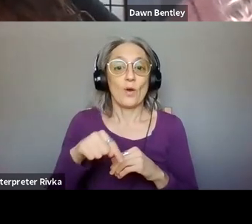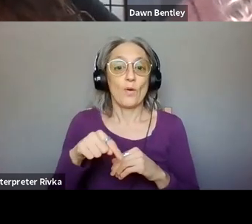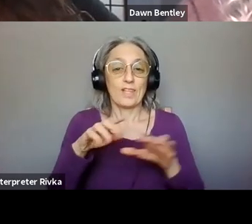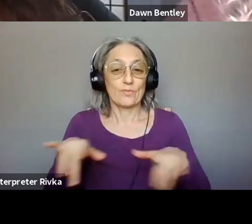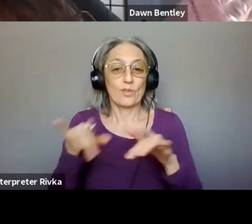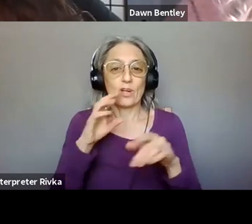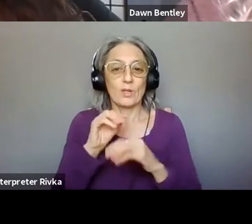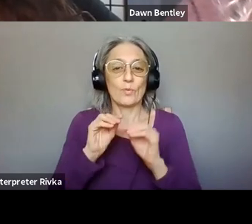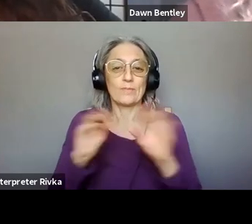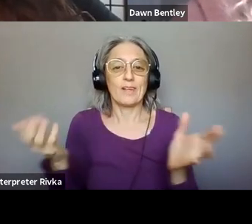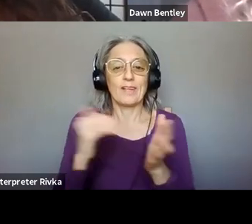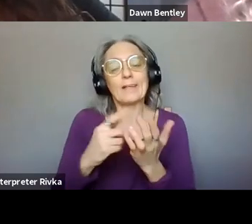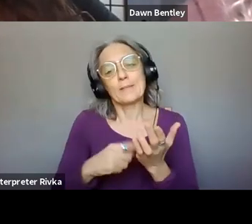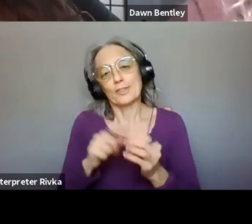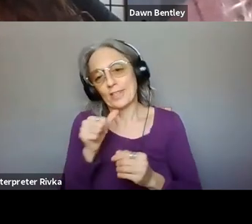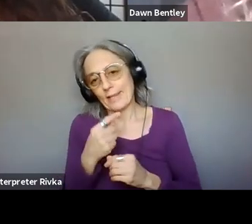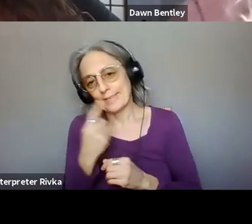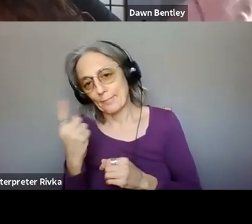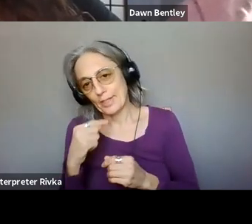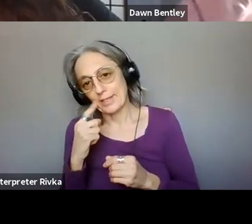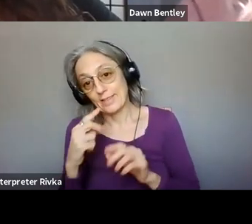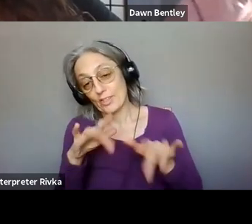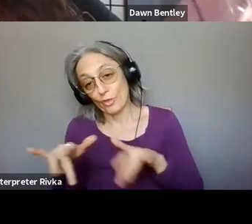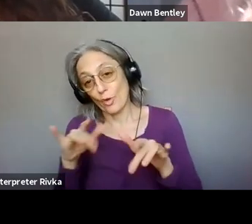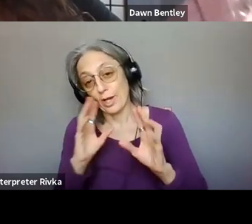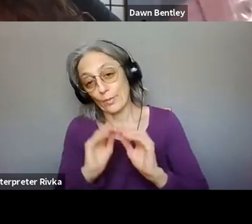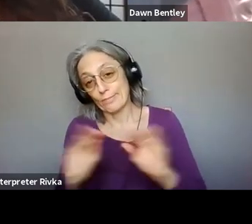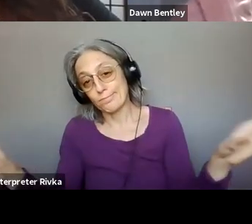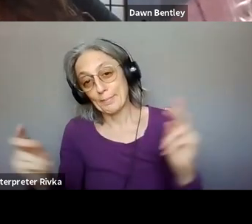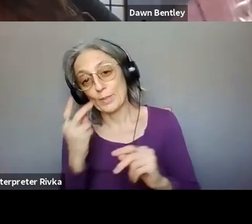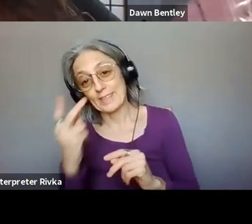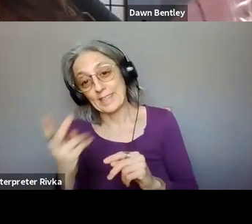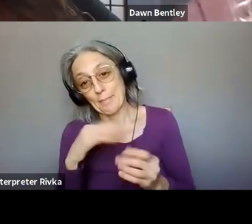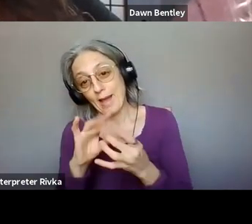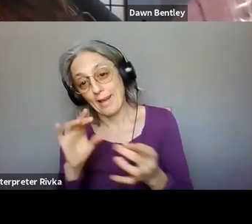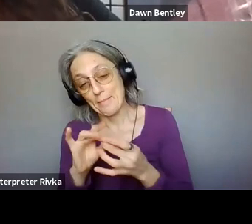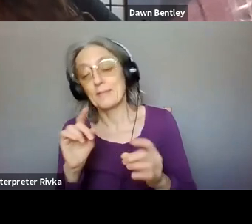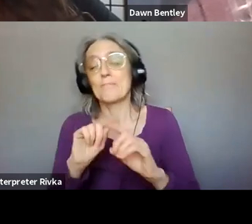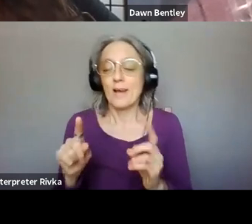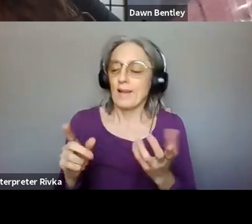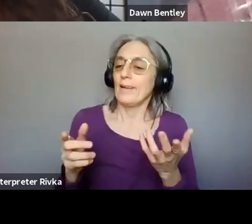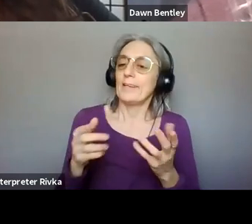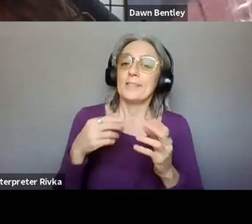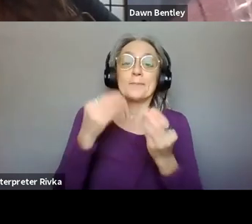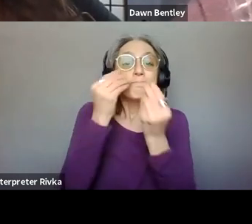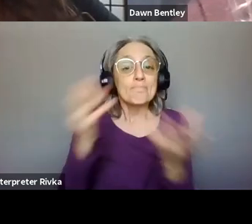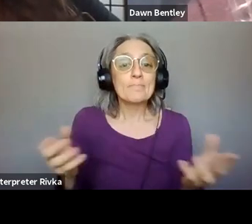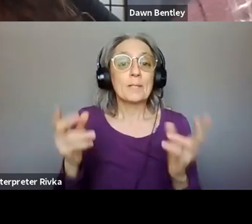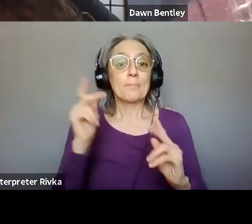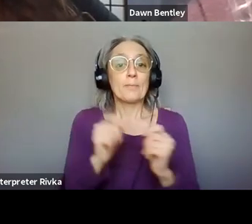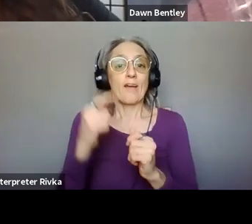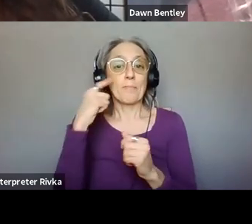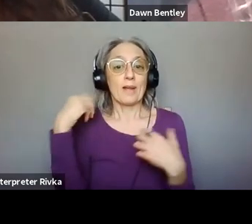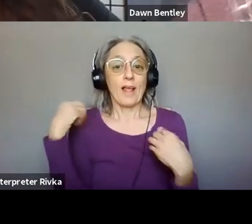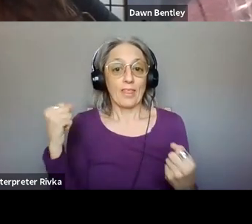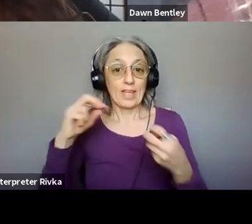things I shouldn't say sometimes, but I can tell you that people with mental health issues are